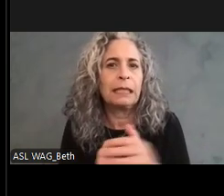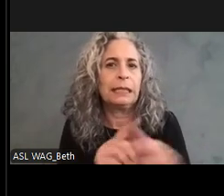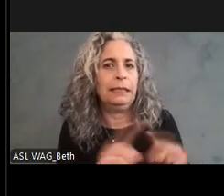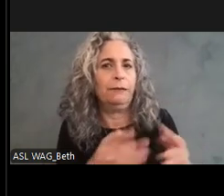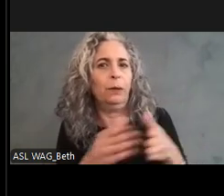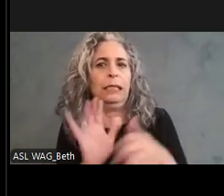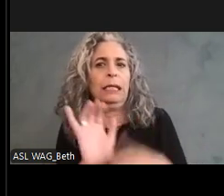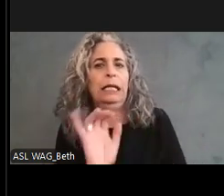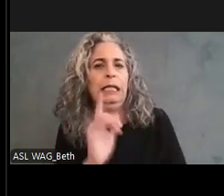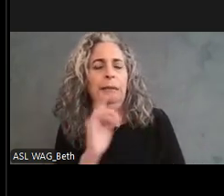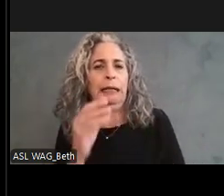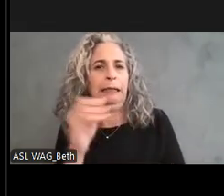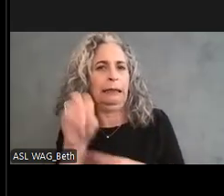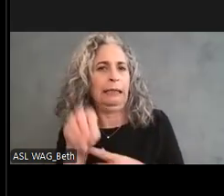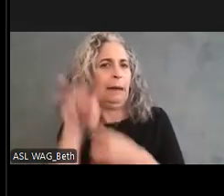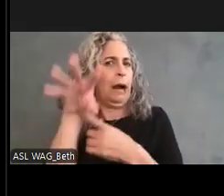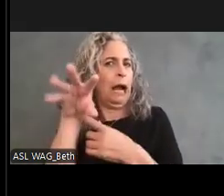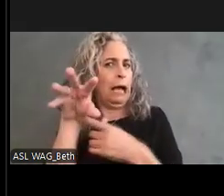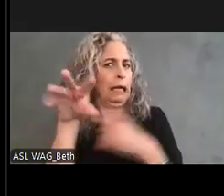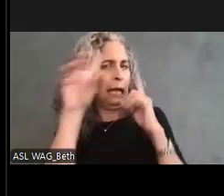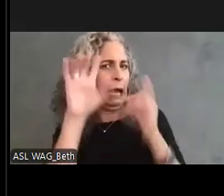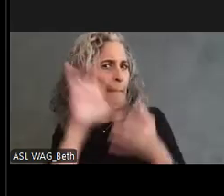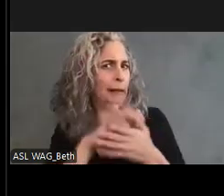turn my camera back on, I believe.